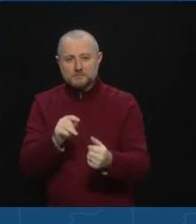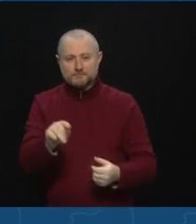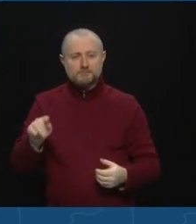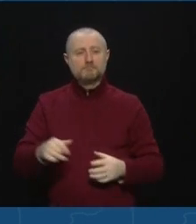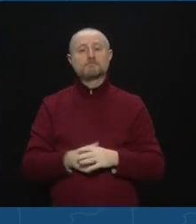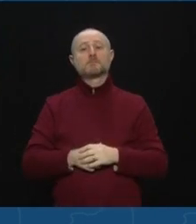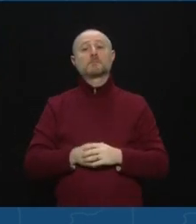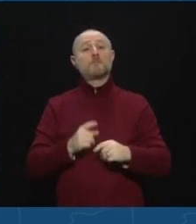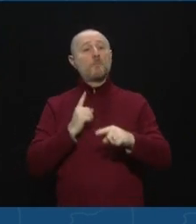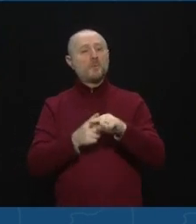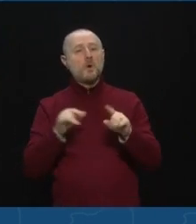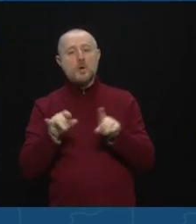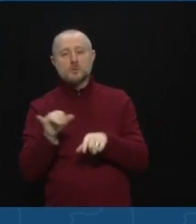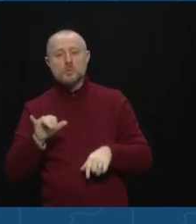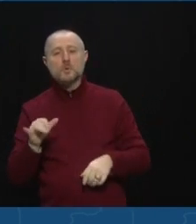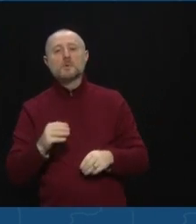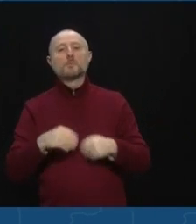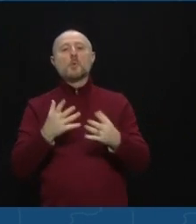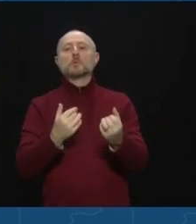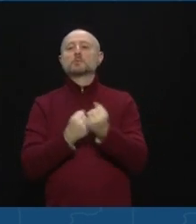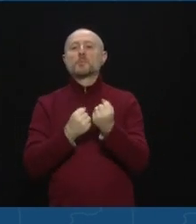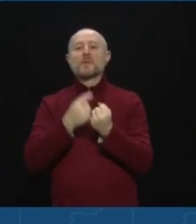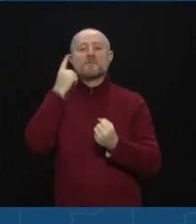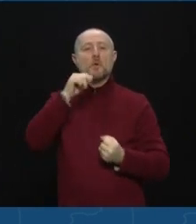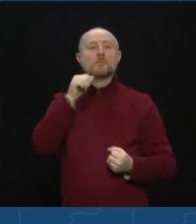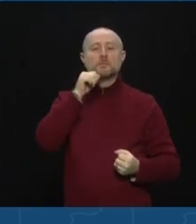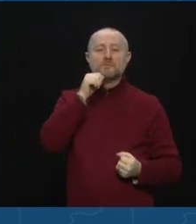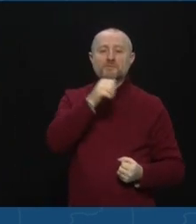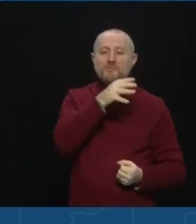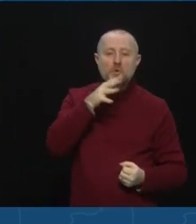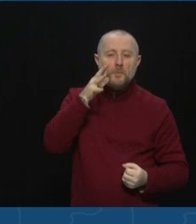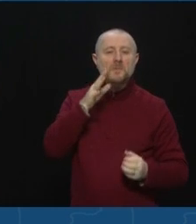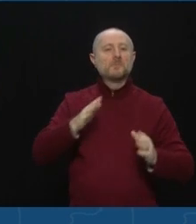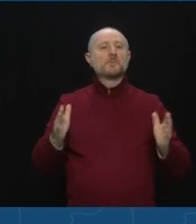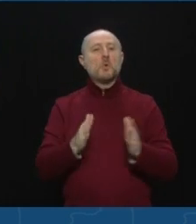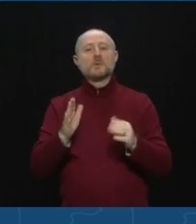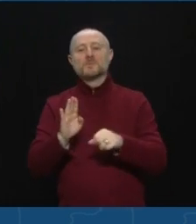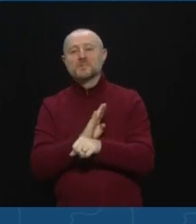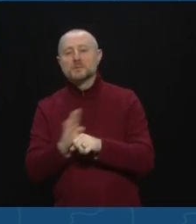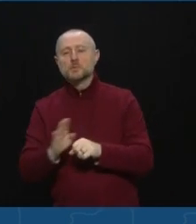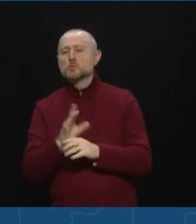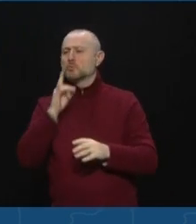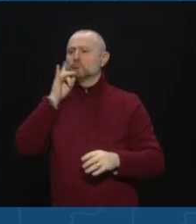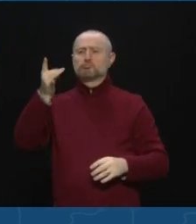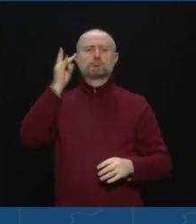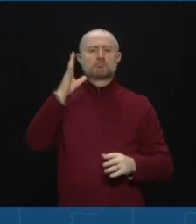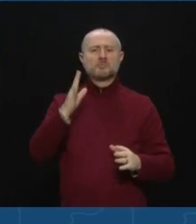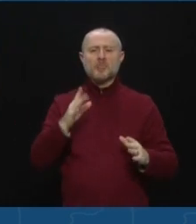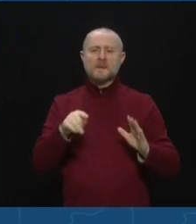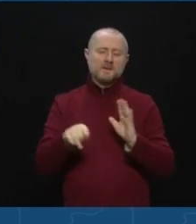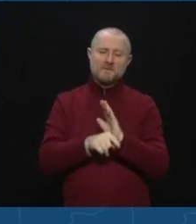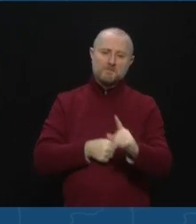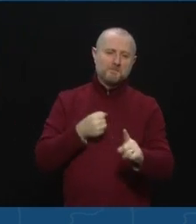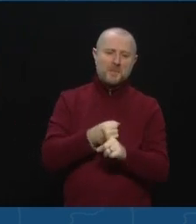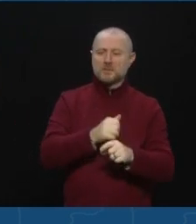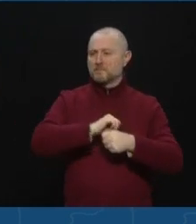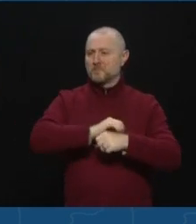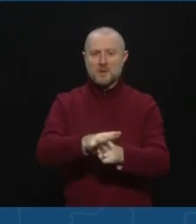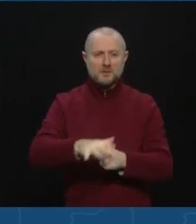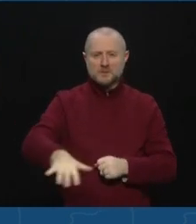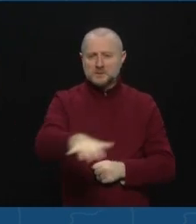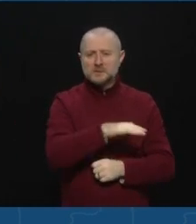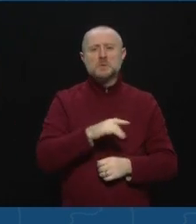new support for farms and other small businesses hit so hard by this pandemic. We need to help them not just survive, but